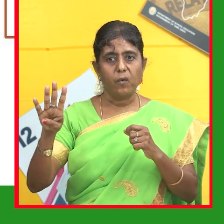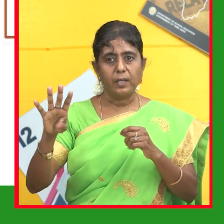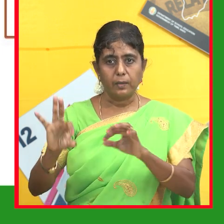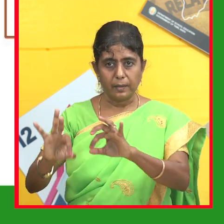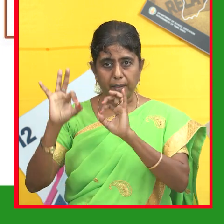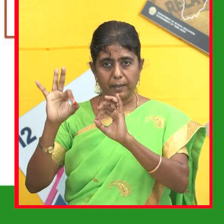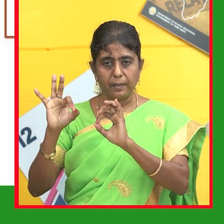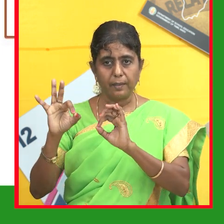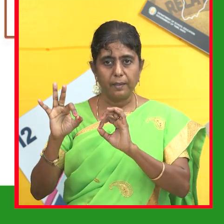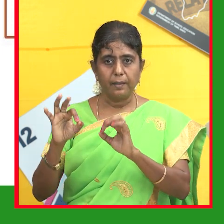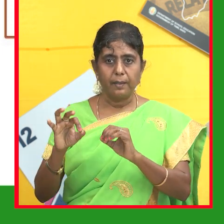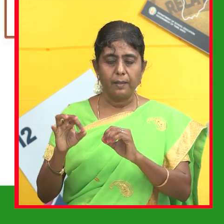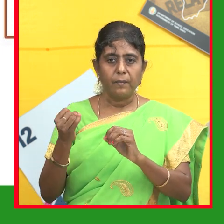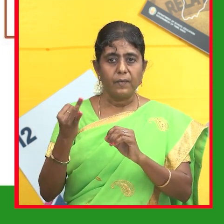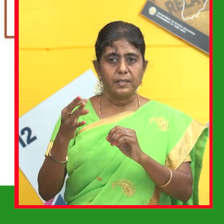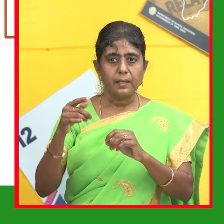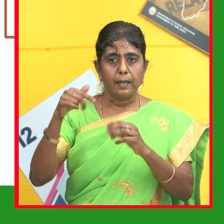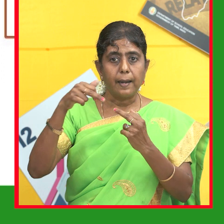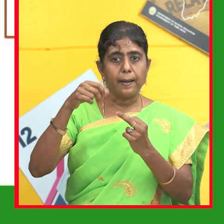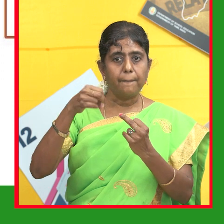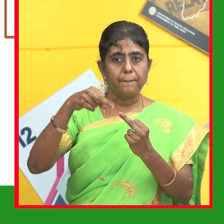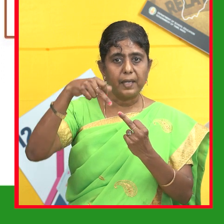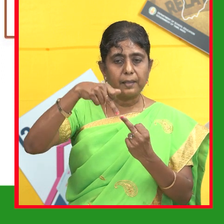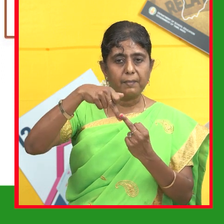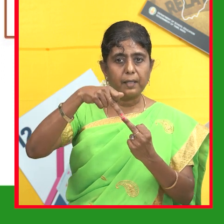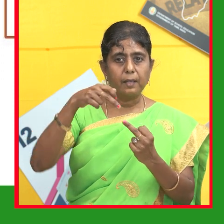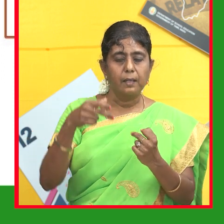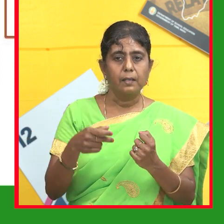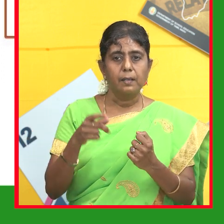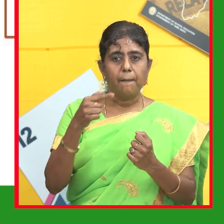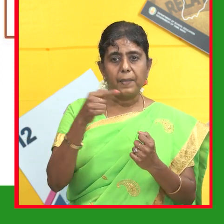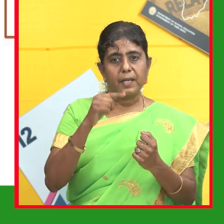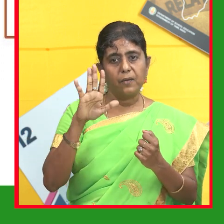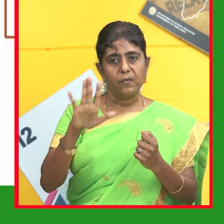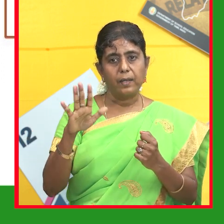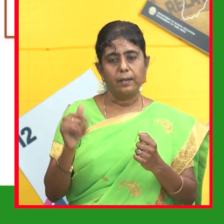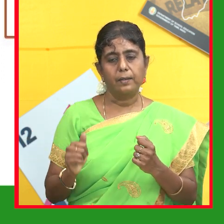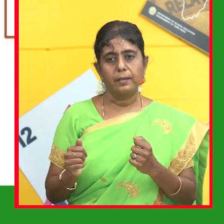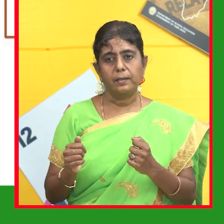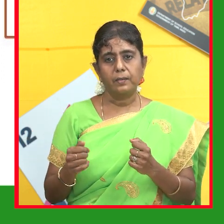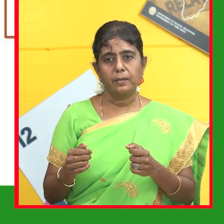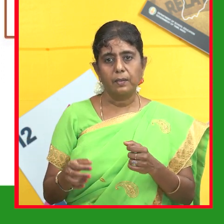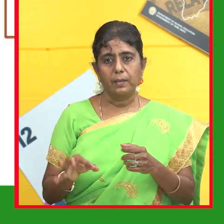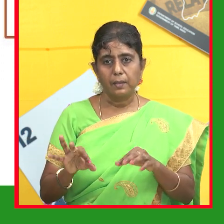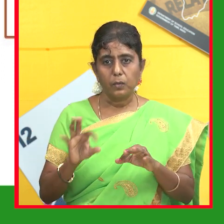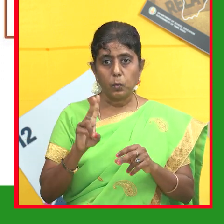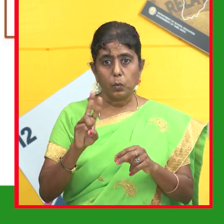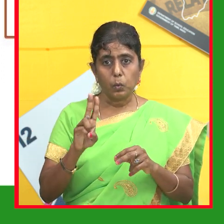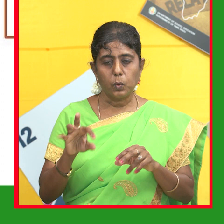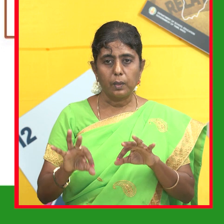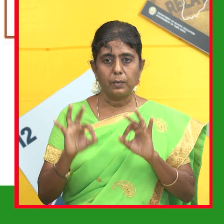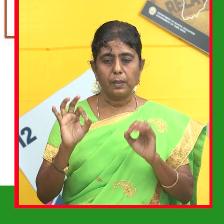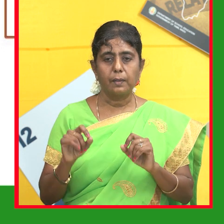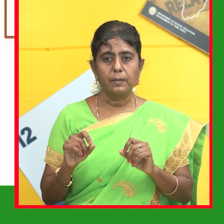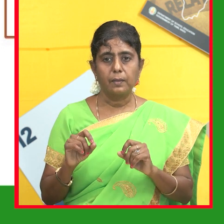be taken. What's the number in the middle? That's the coefficient of x, minus 5. So we have to find the two numbers that